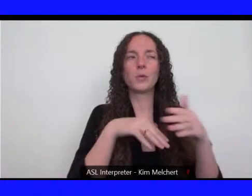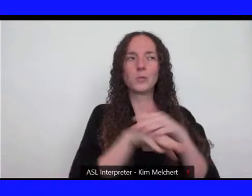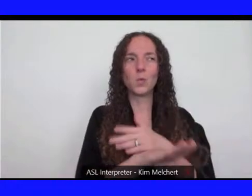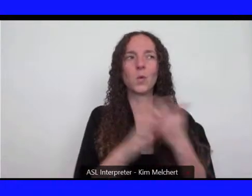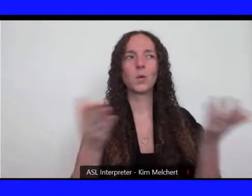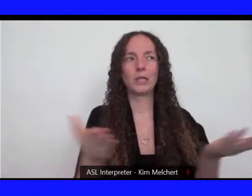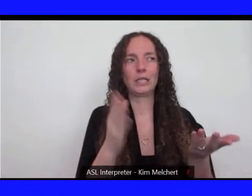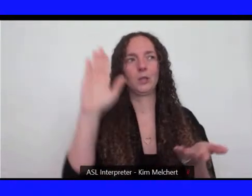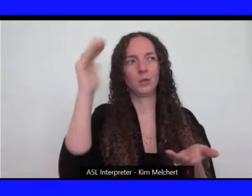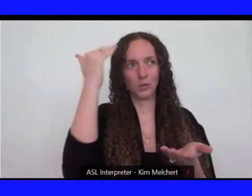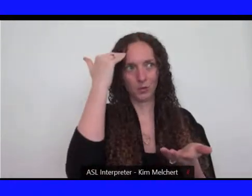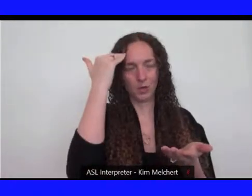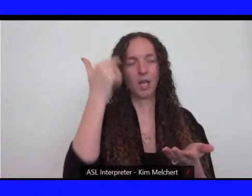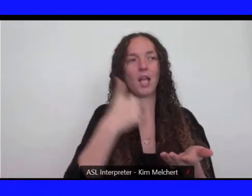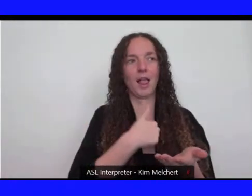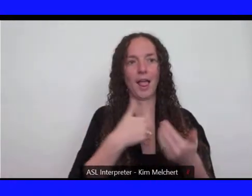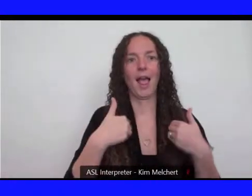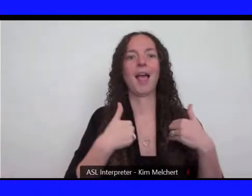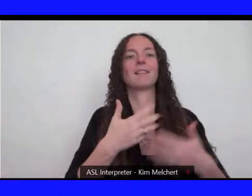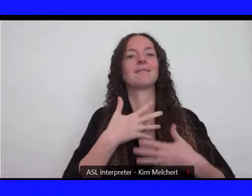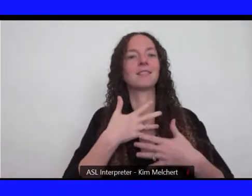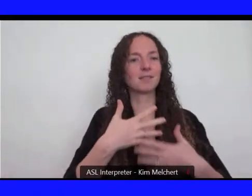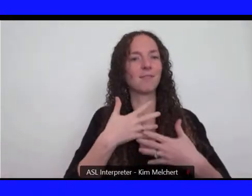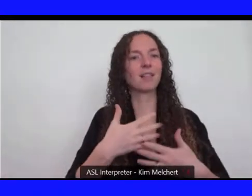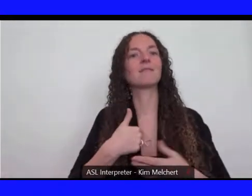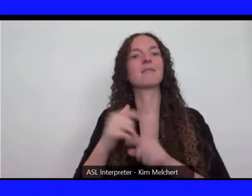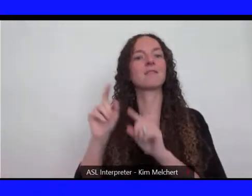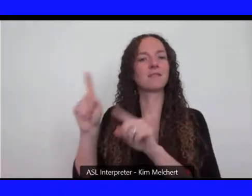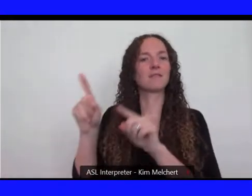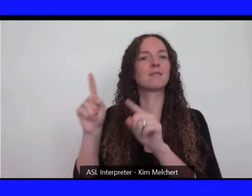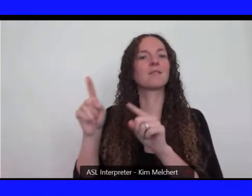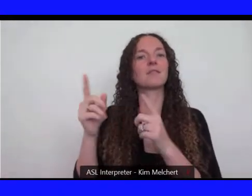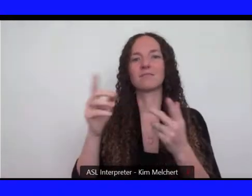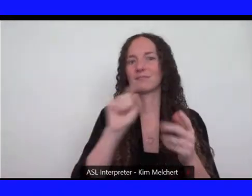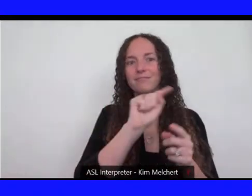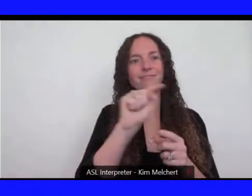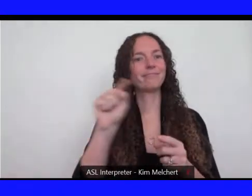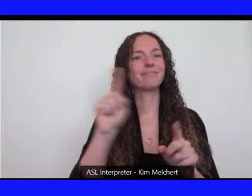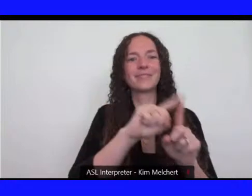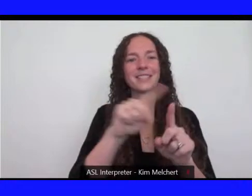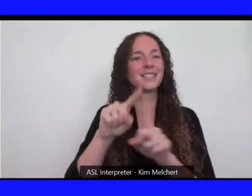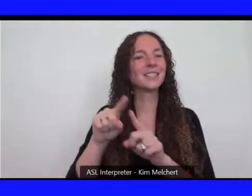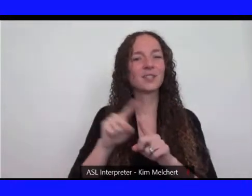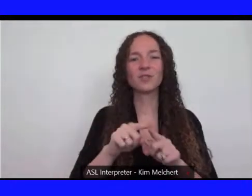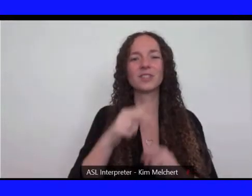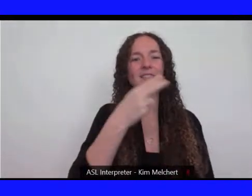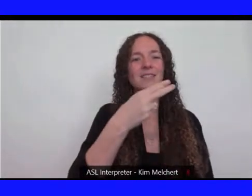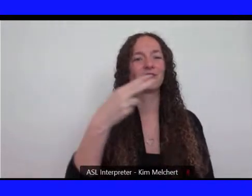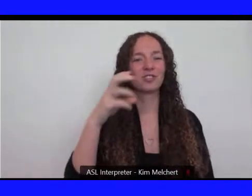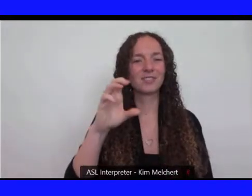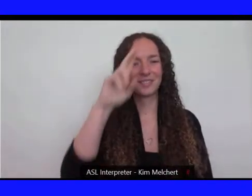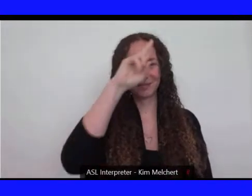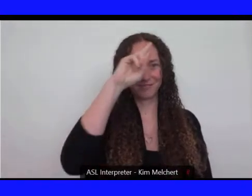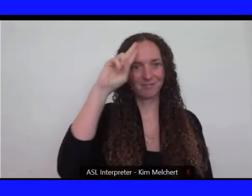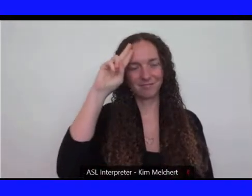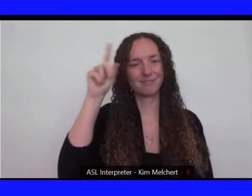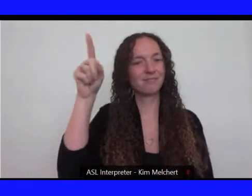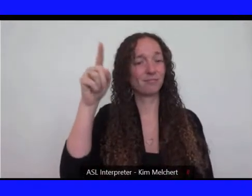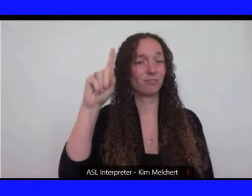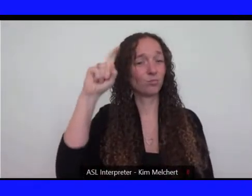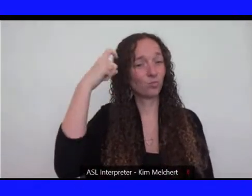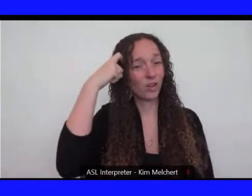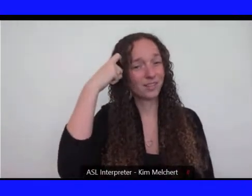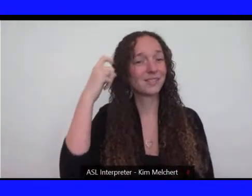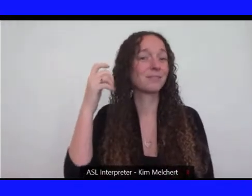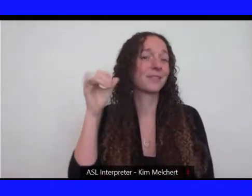Patients that really realize the impact that our system has having their lives, literally their lives. I